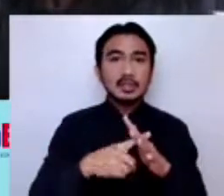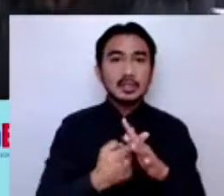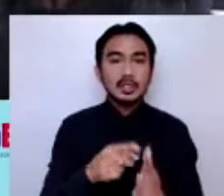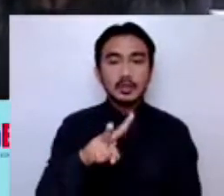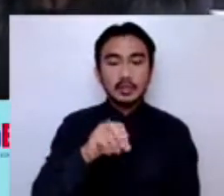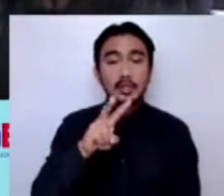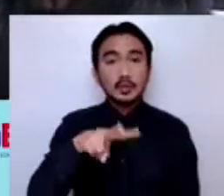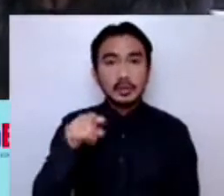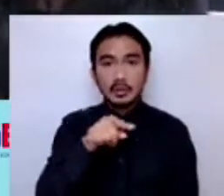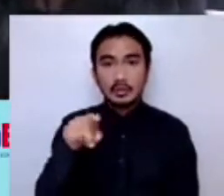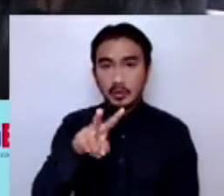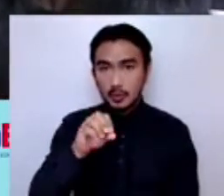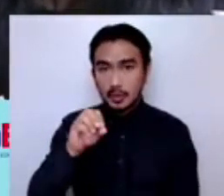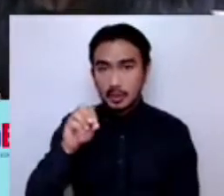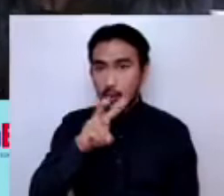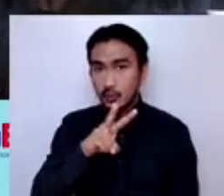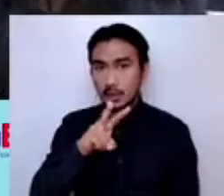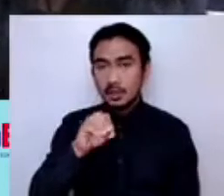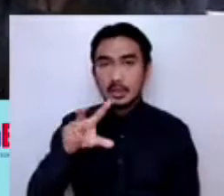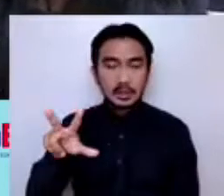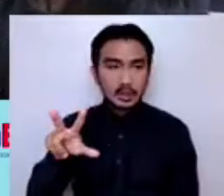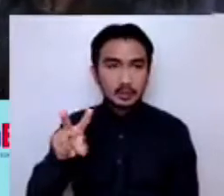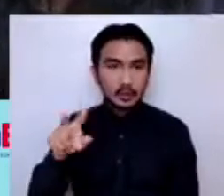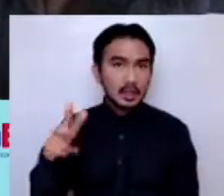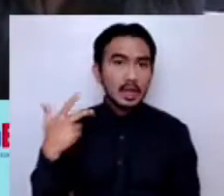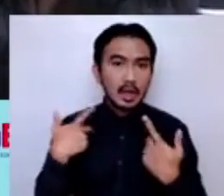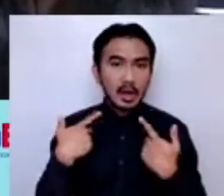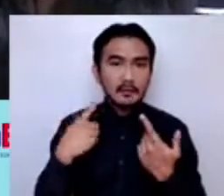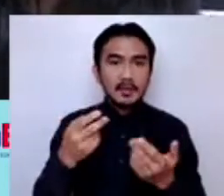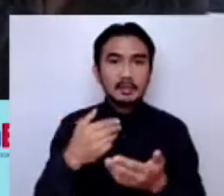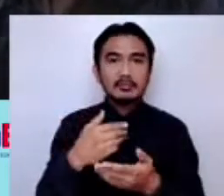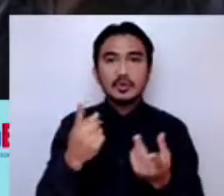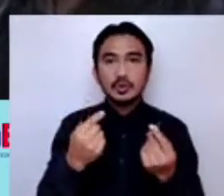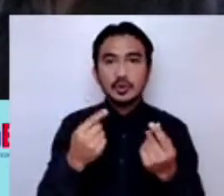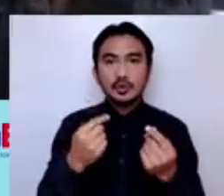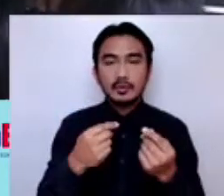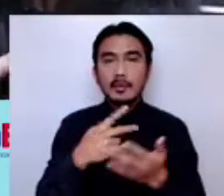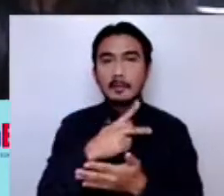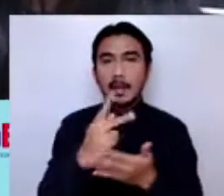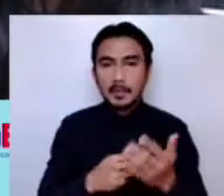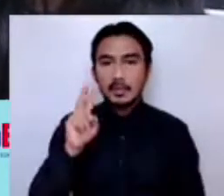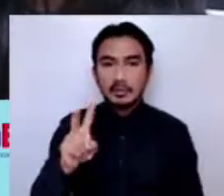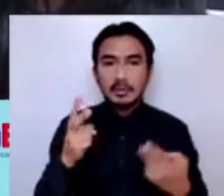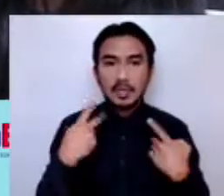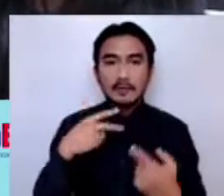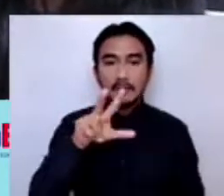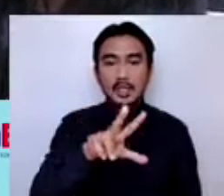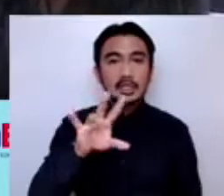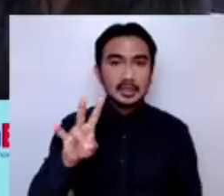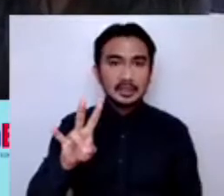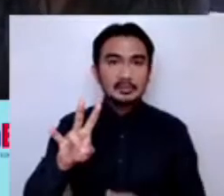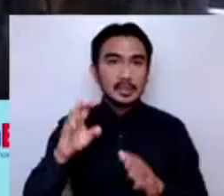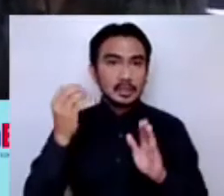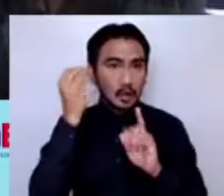2022-2023, we will now begin cycle 2 of the 37 indicators. And in order for